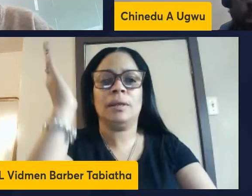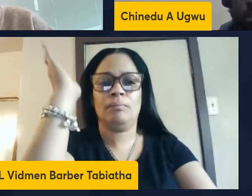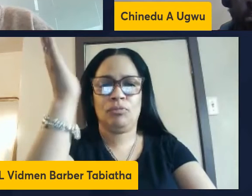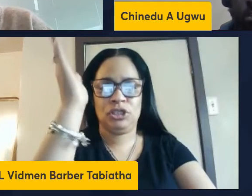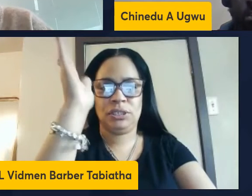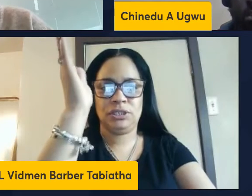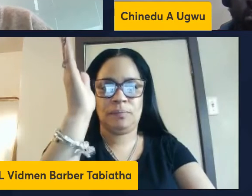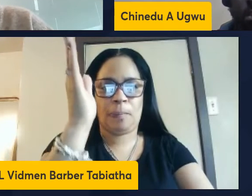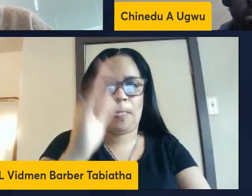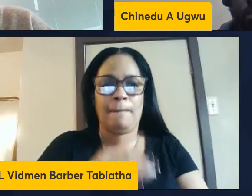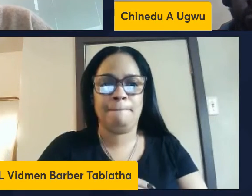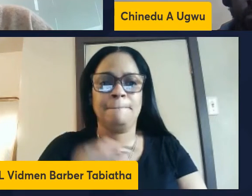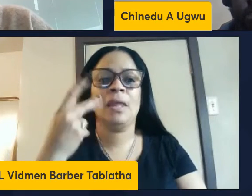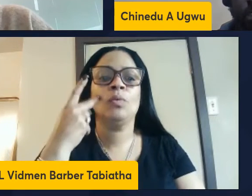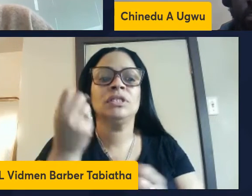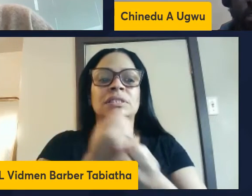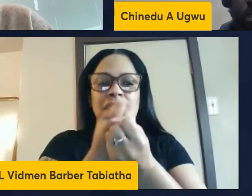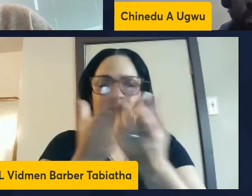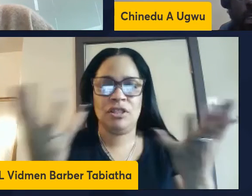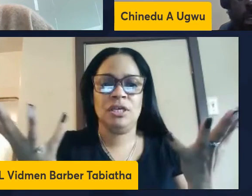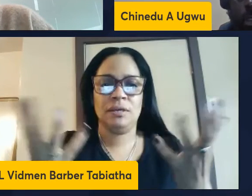mode, you'll be able to see everything.